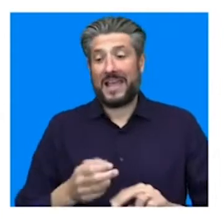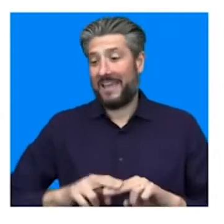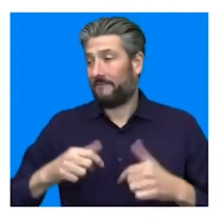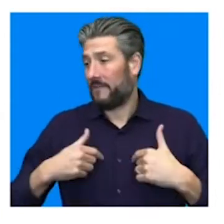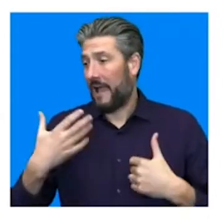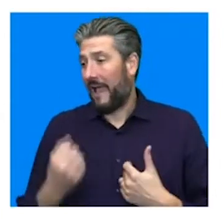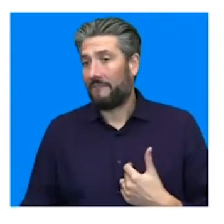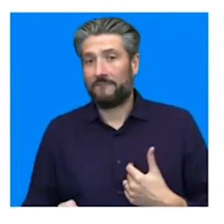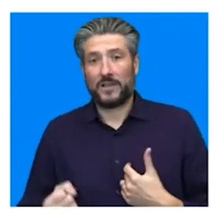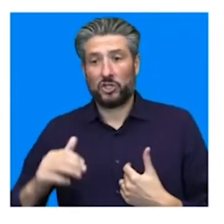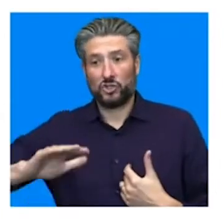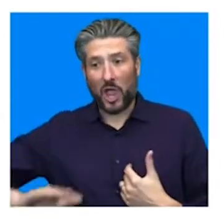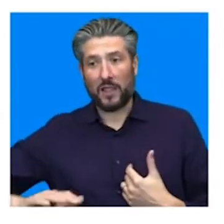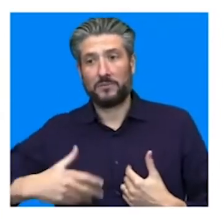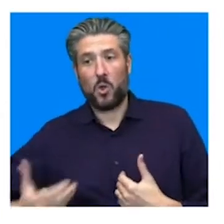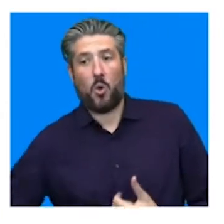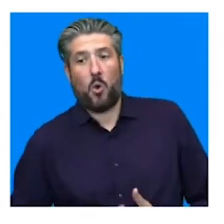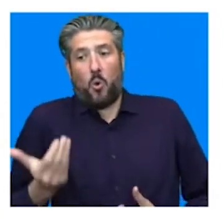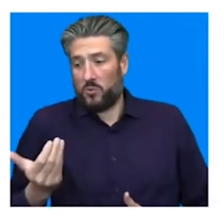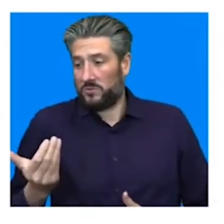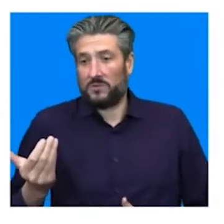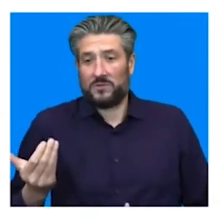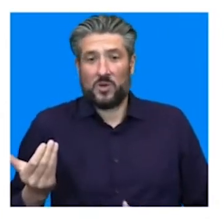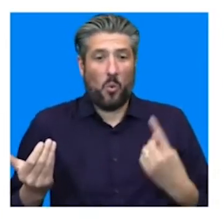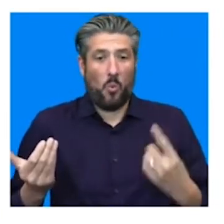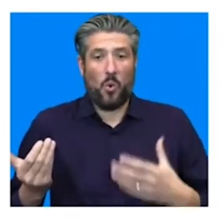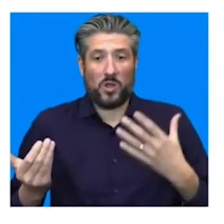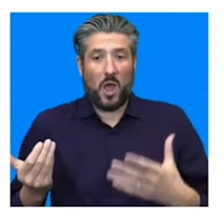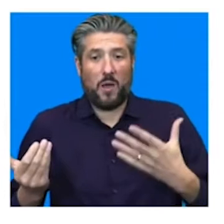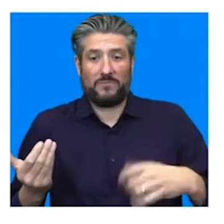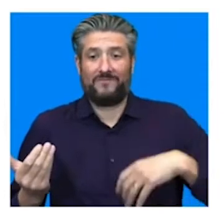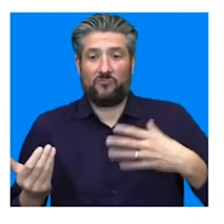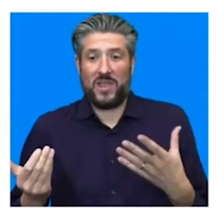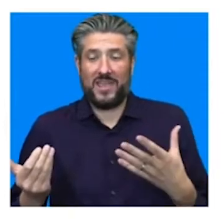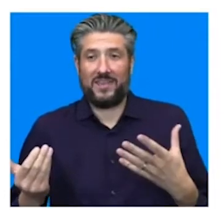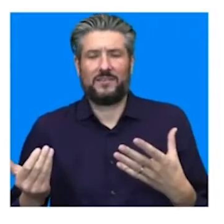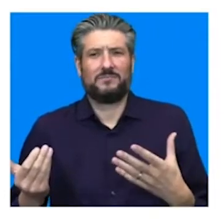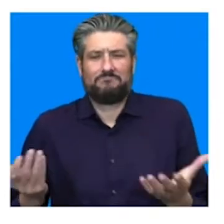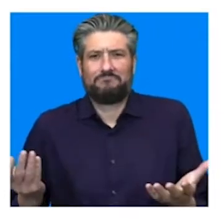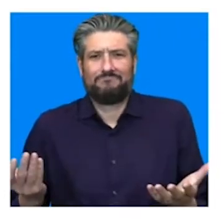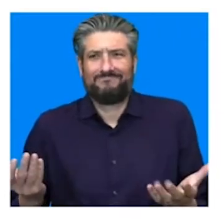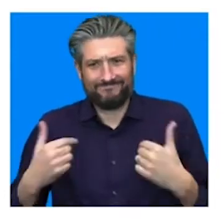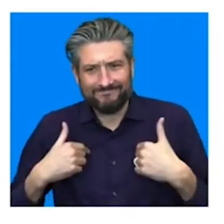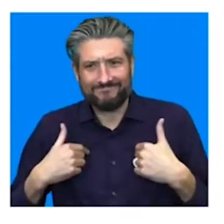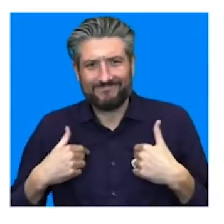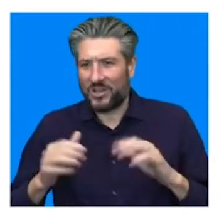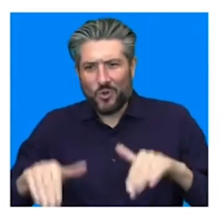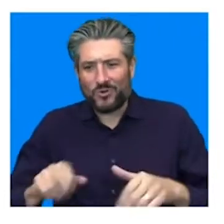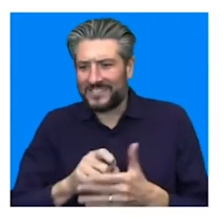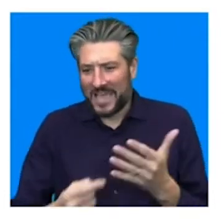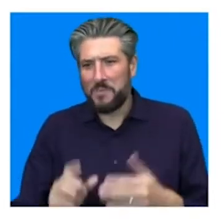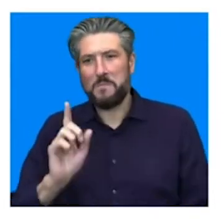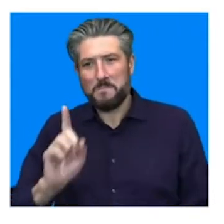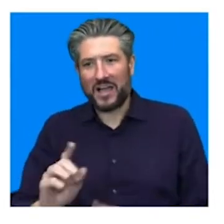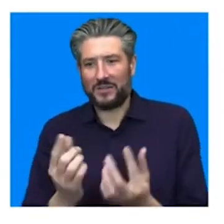left to use. And I think it's a really interesting point that actually you don't know what you're going to face in your future. No one really knows.